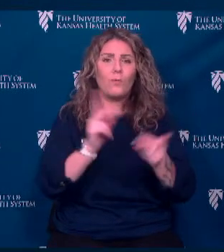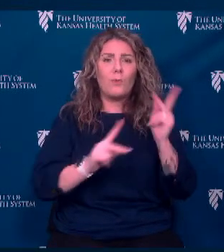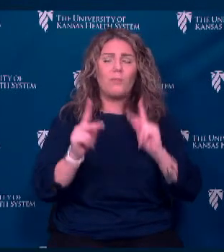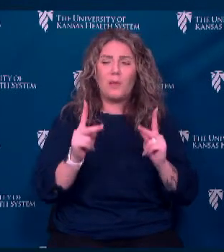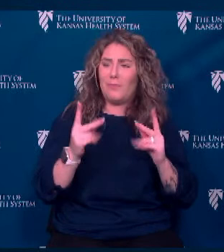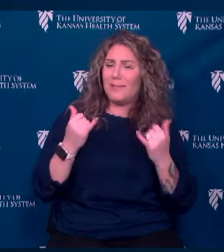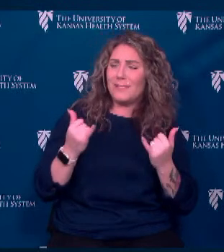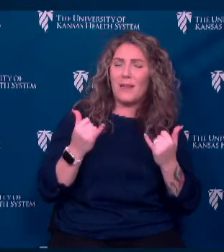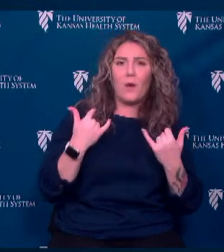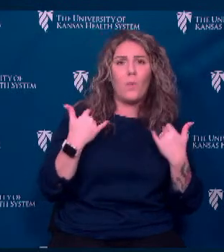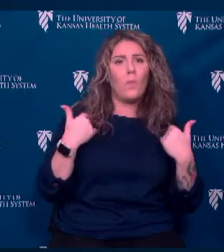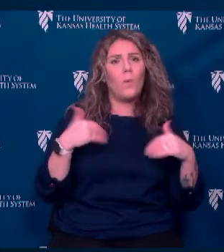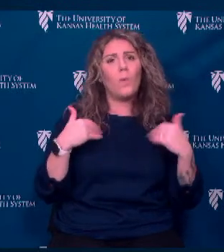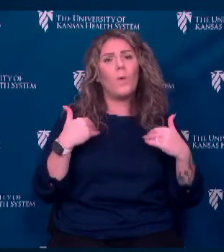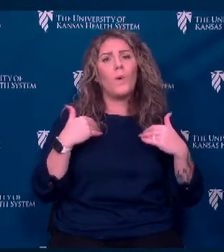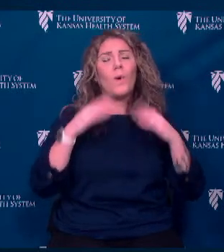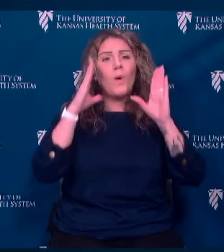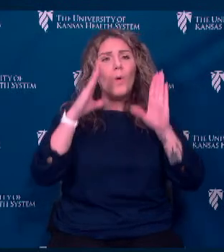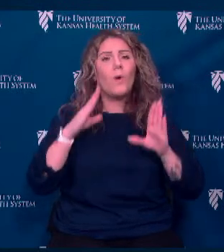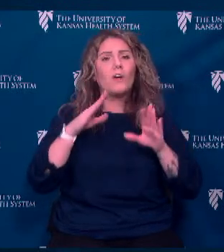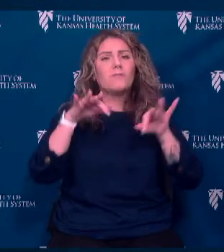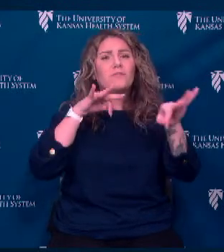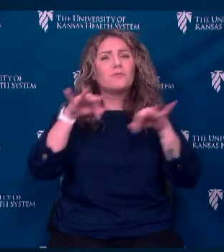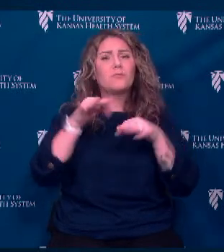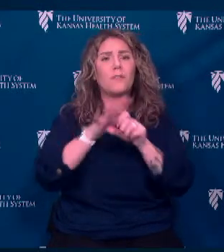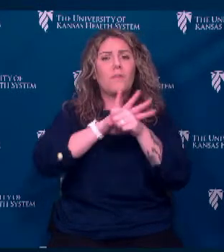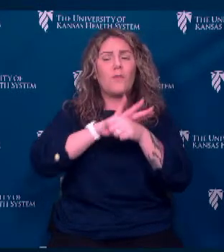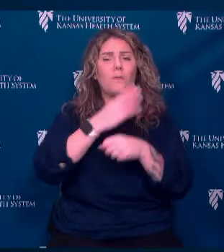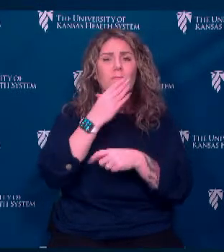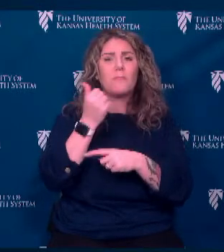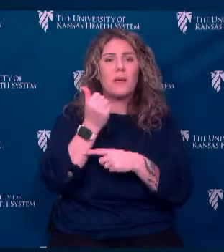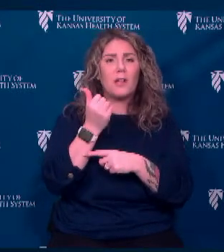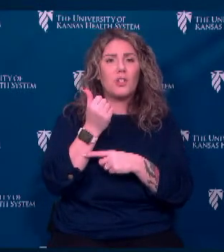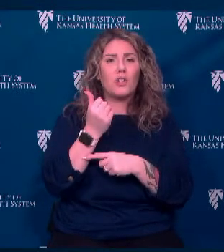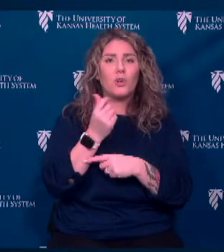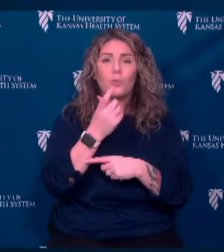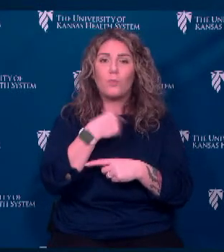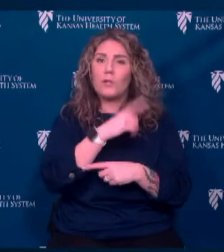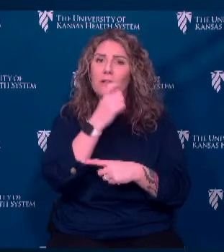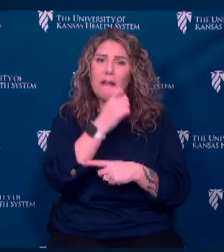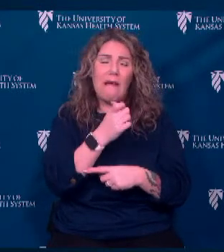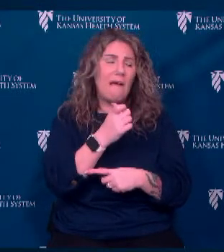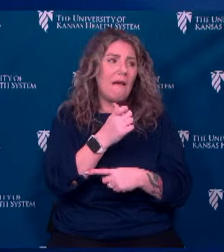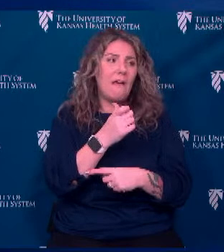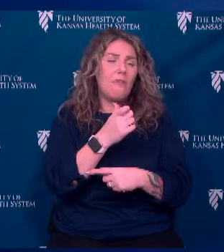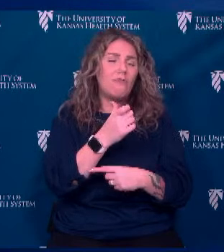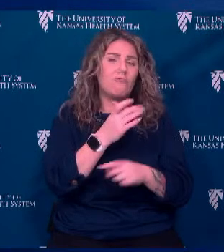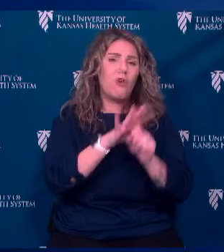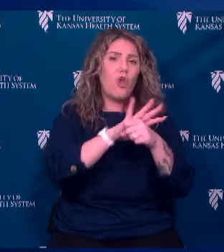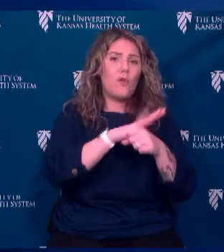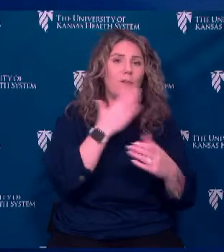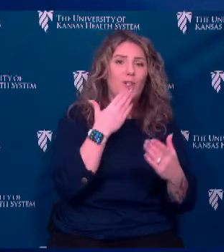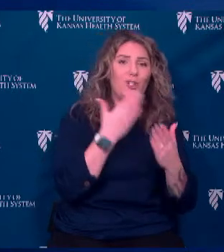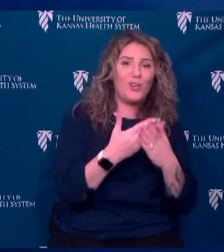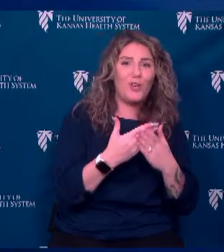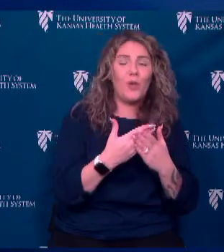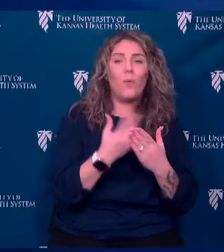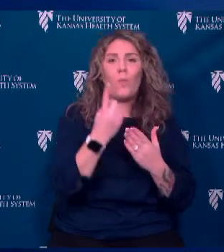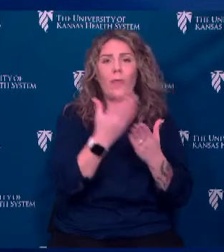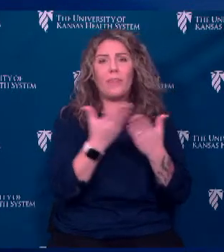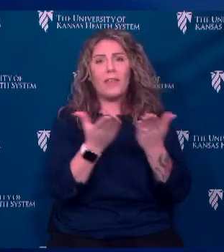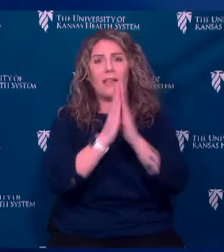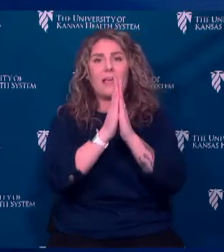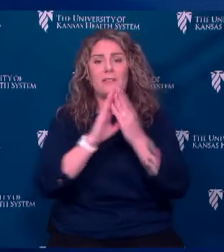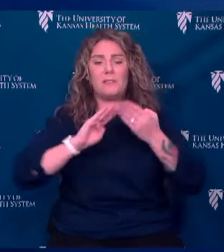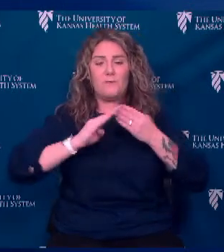at describing COVID better. We are clearly not COVID good. One of the things we can ask of our community is